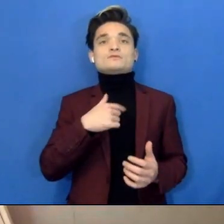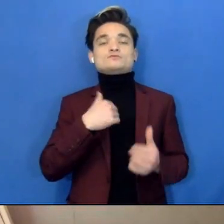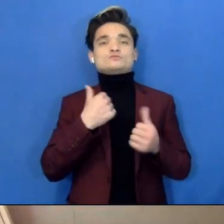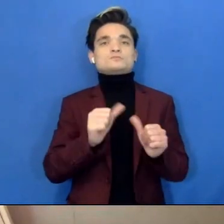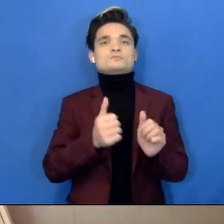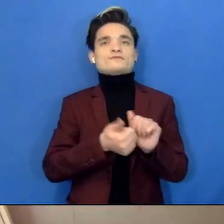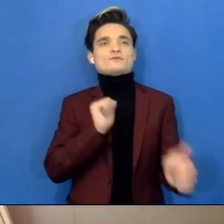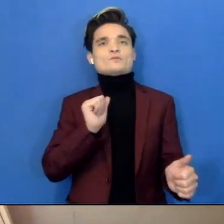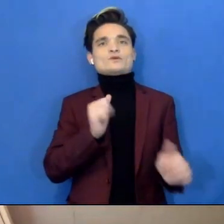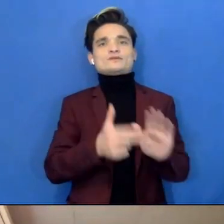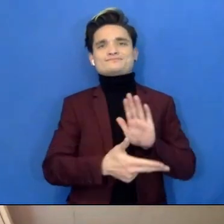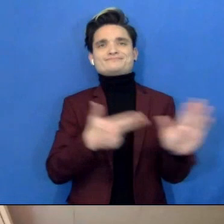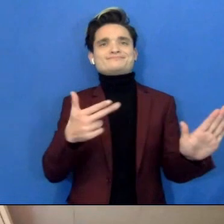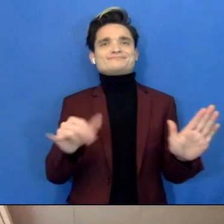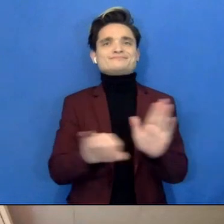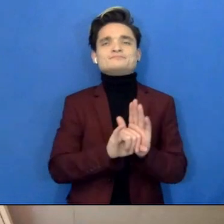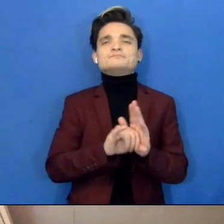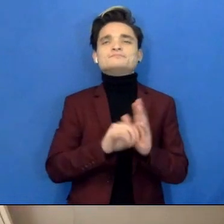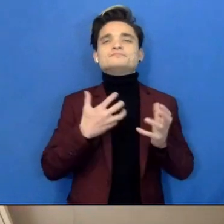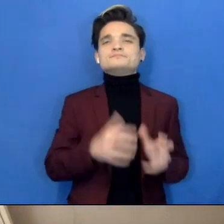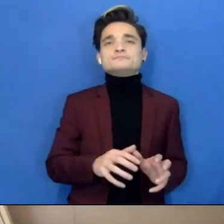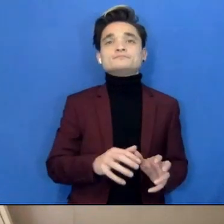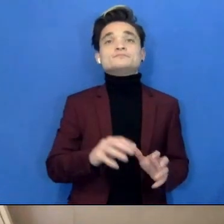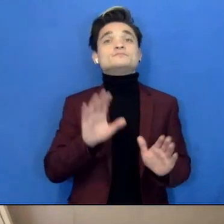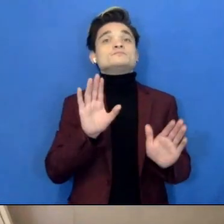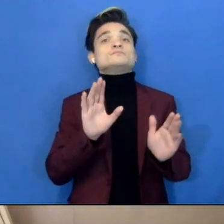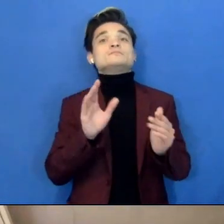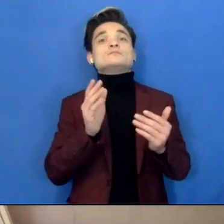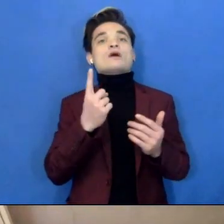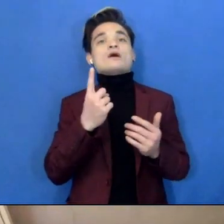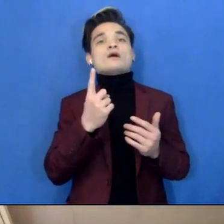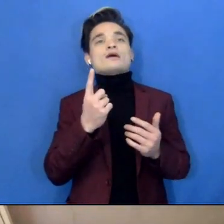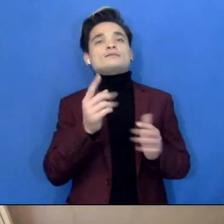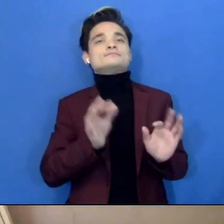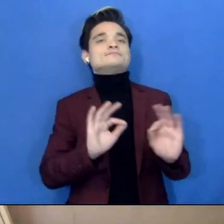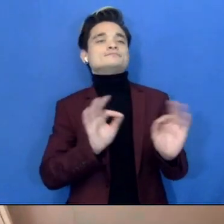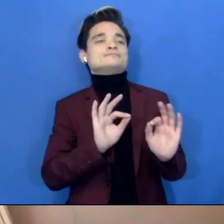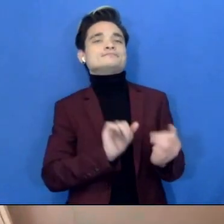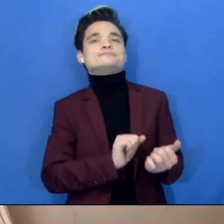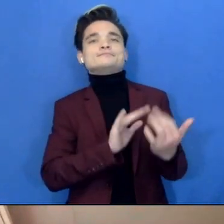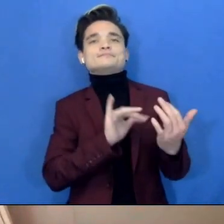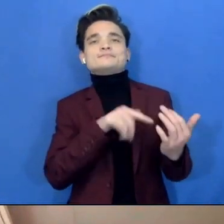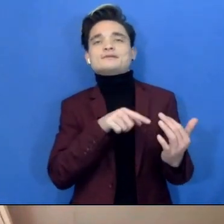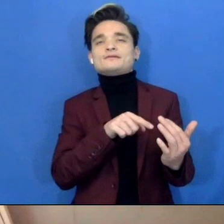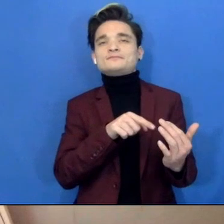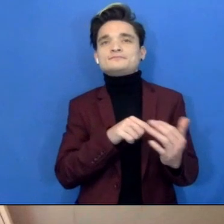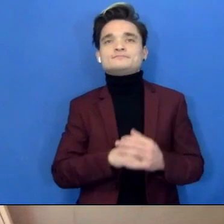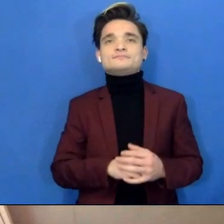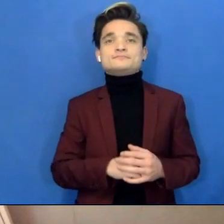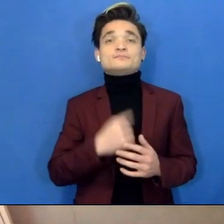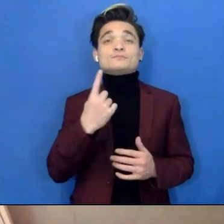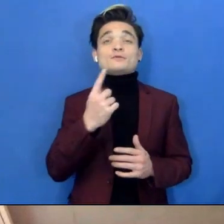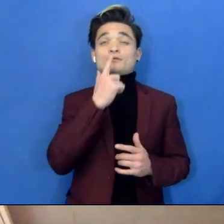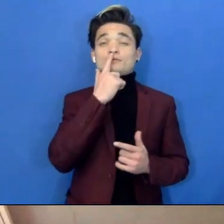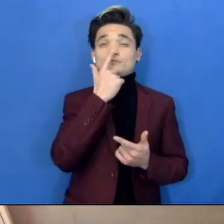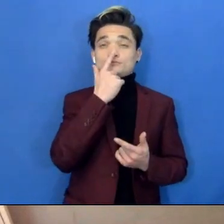of creating characters. One thing that I find really interesting is to look at ways in which we can still use the